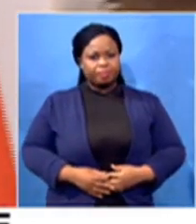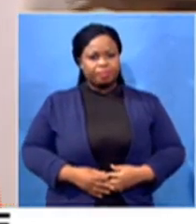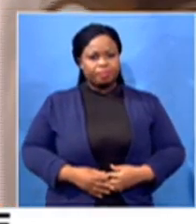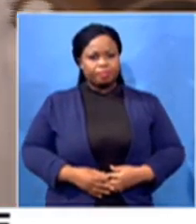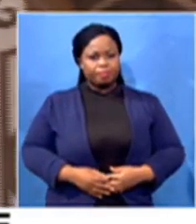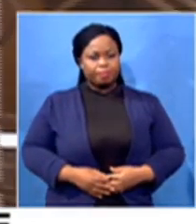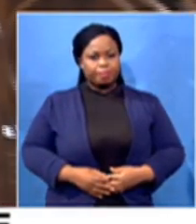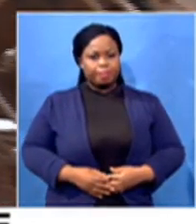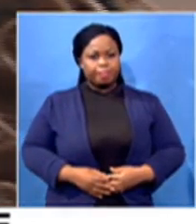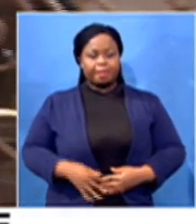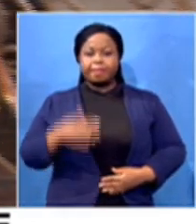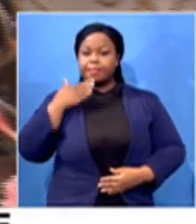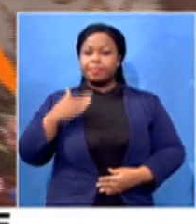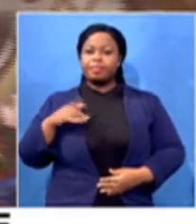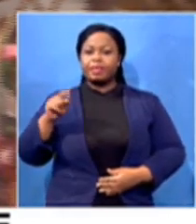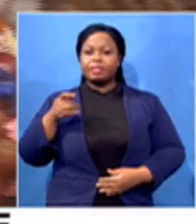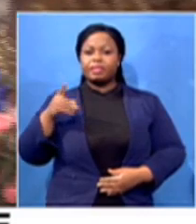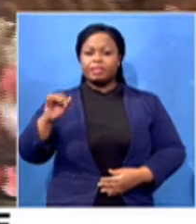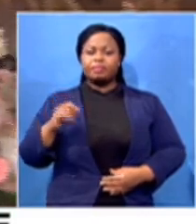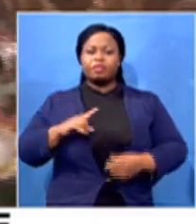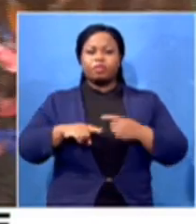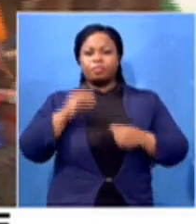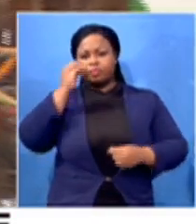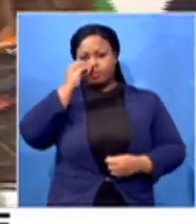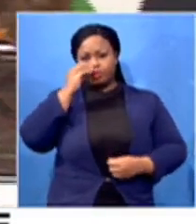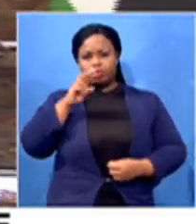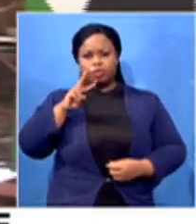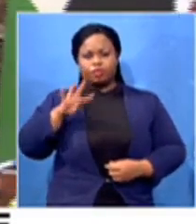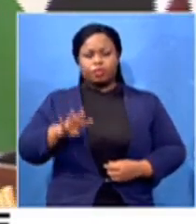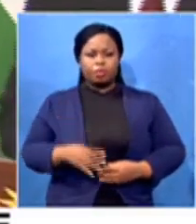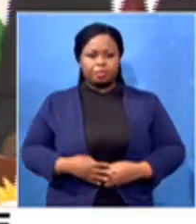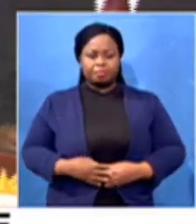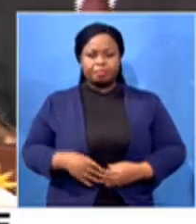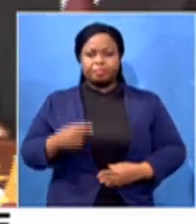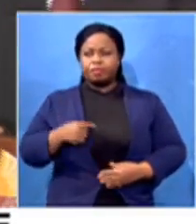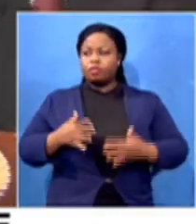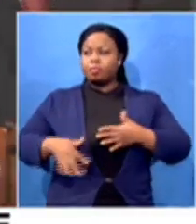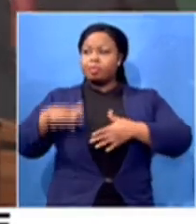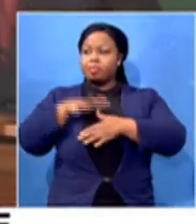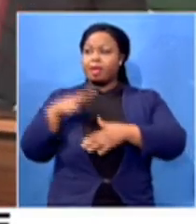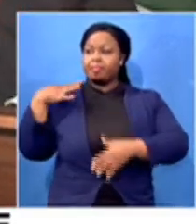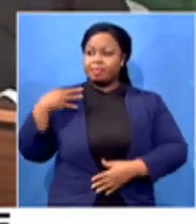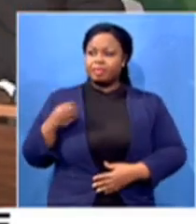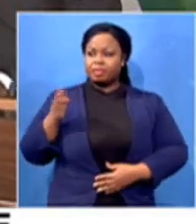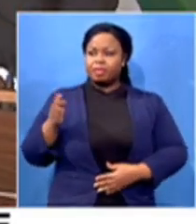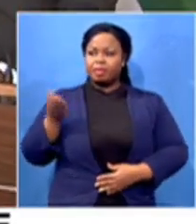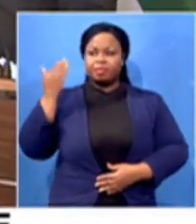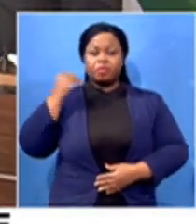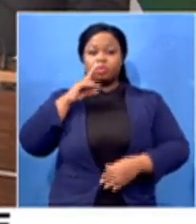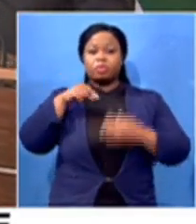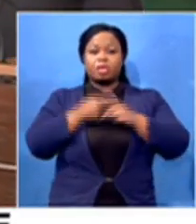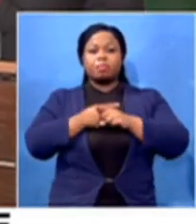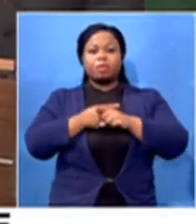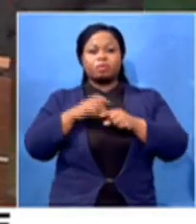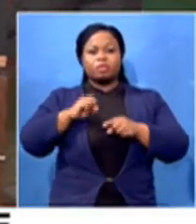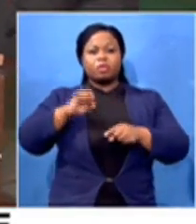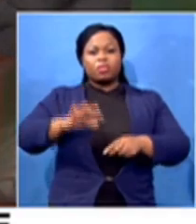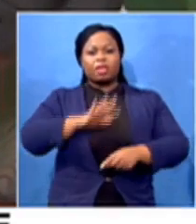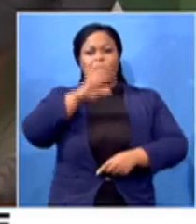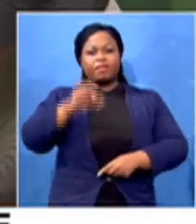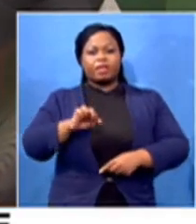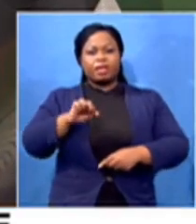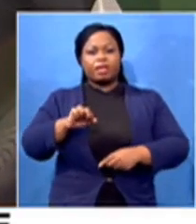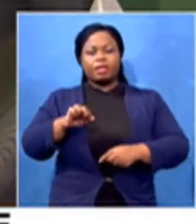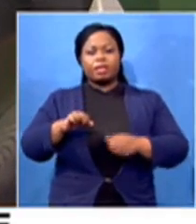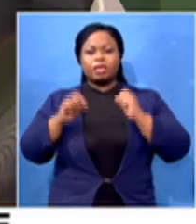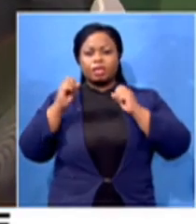Thank you. Sidi Madia from News 24. I think it's for the Prime Minister mostly. You spoke about the movement of South Africans and Basotho